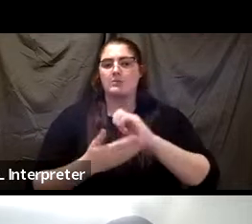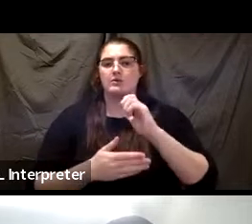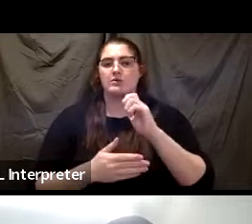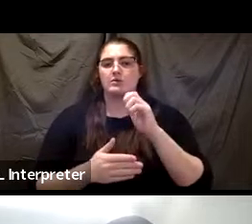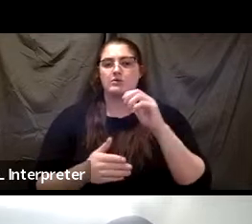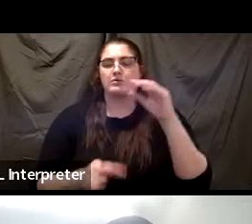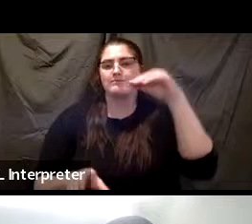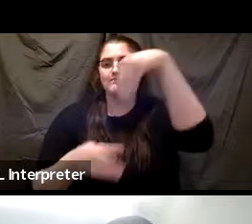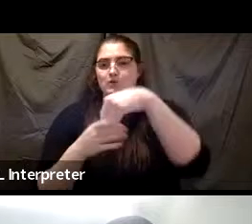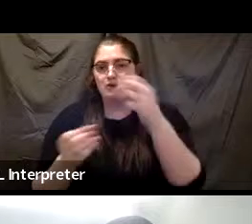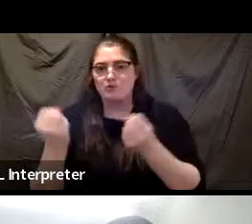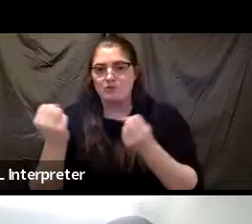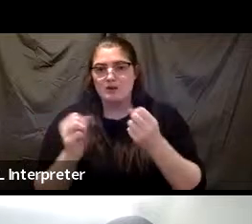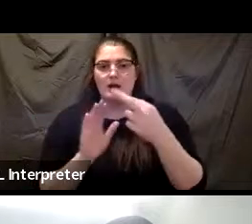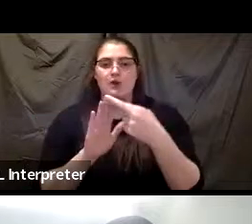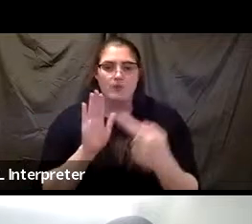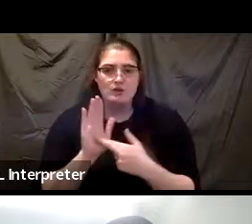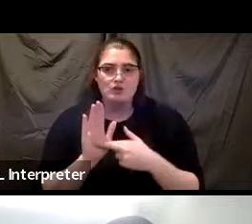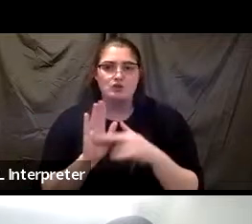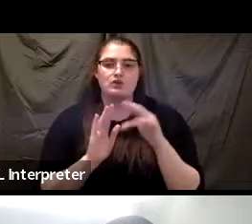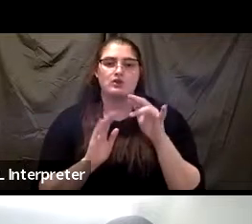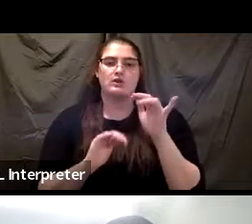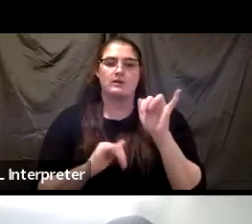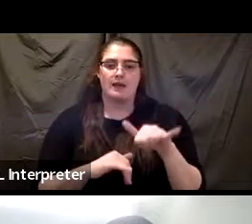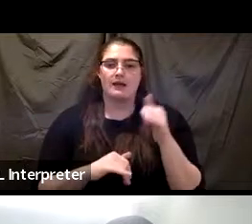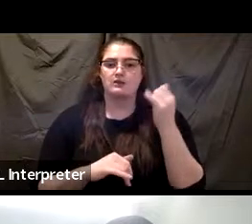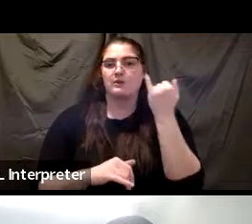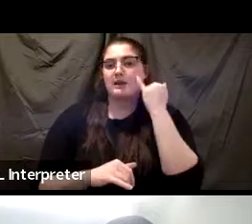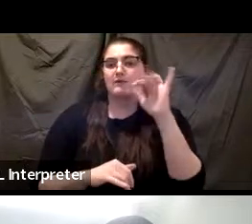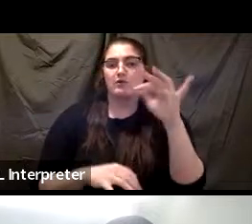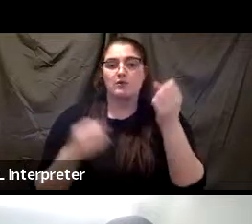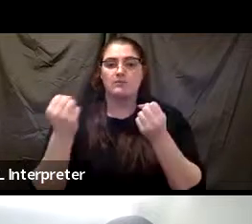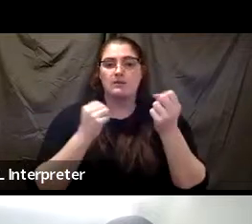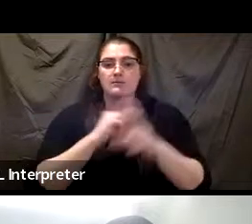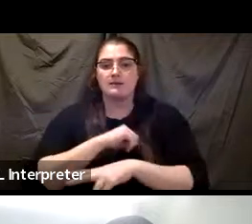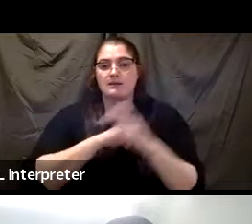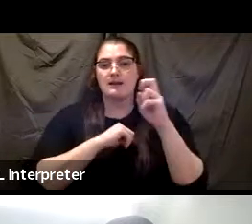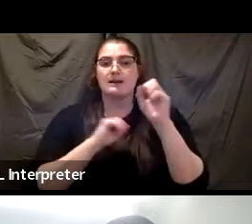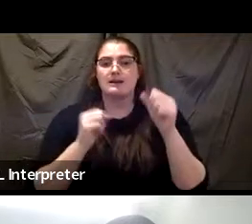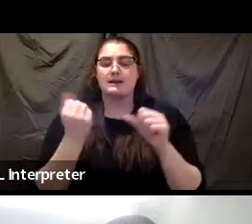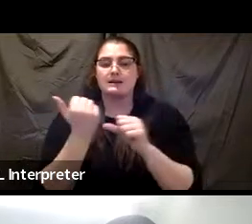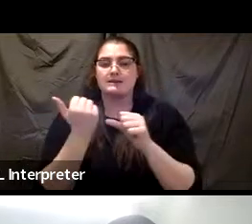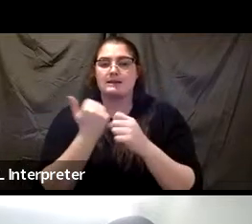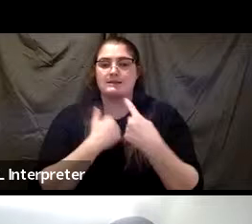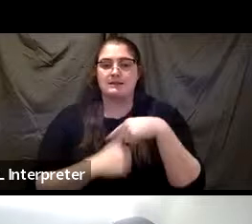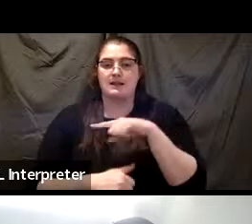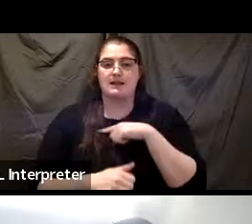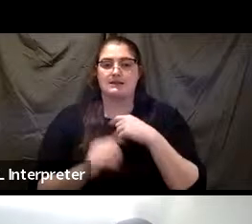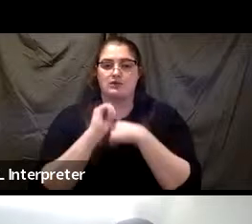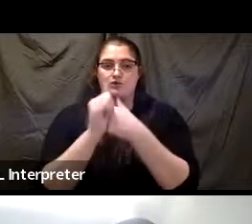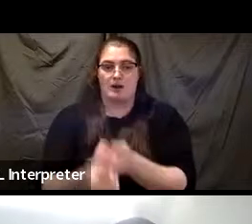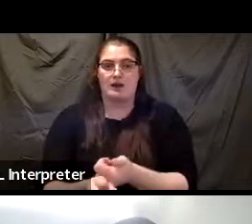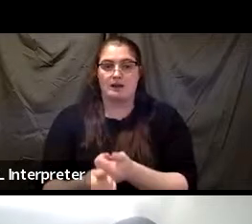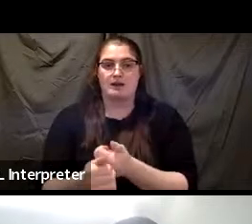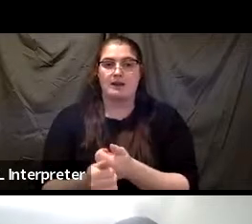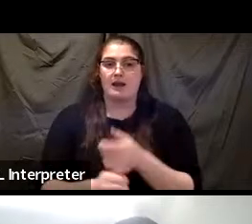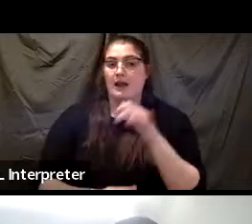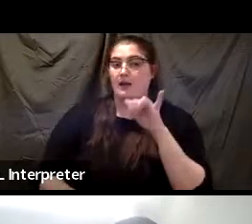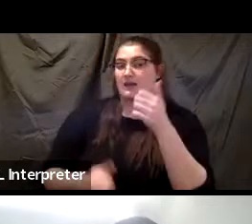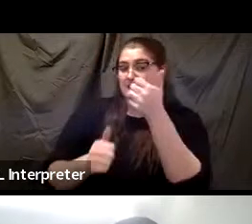and register it, so that should your vehicle be taken, it can assist us in tracking it. And that's any resident in